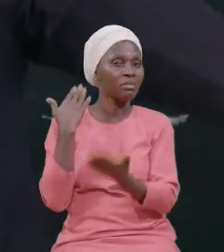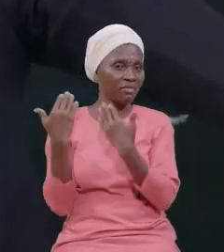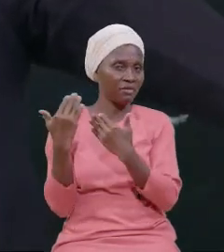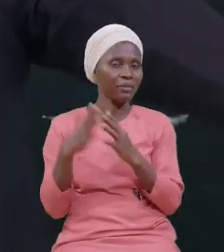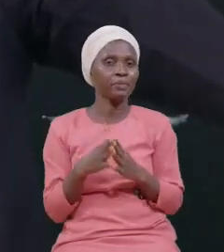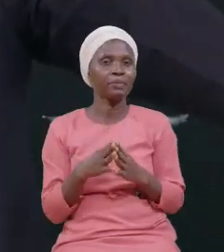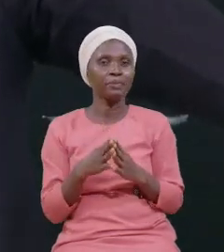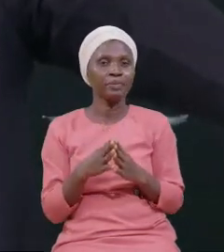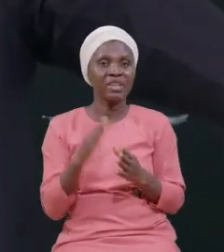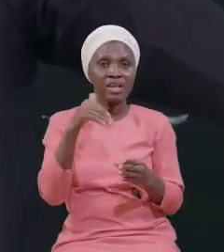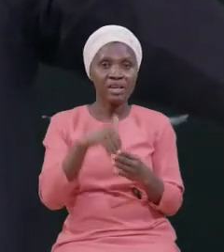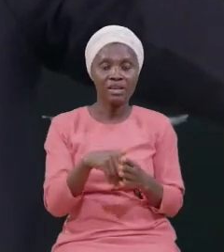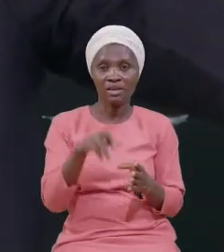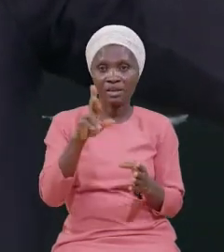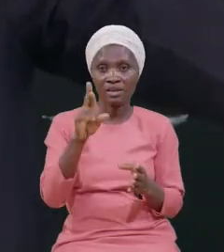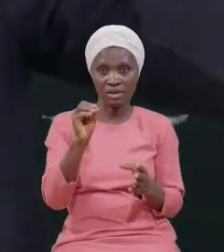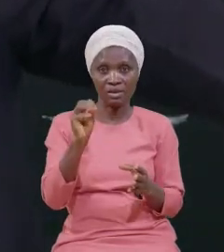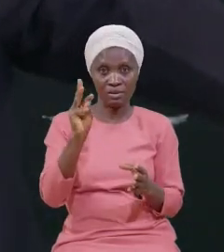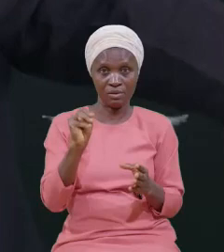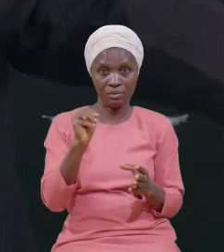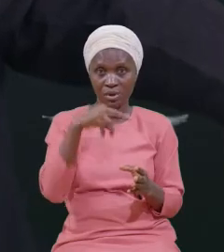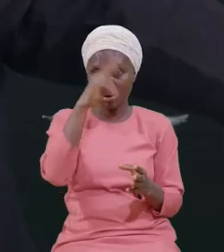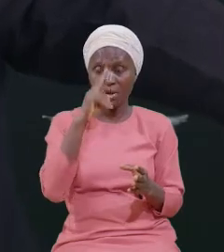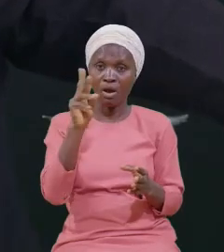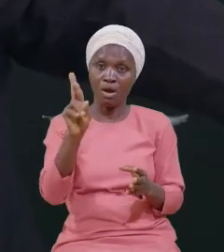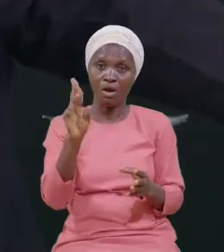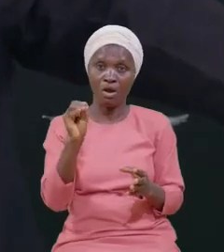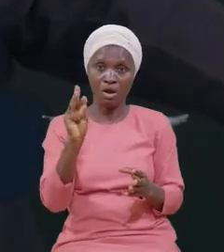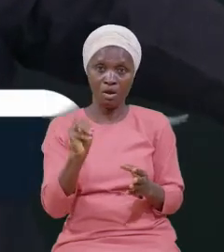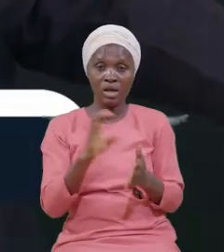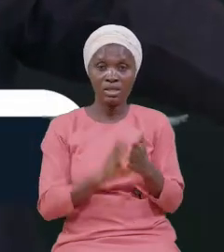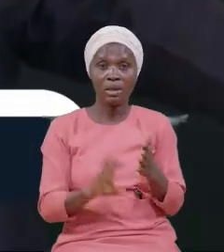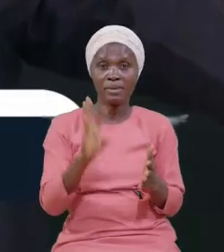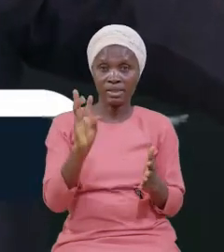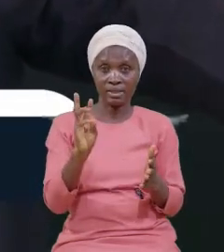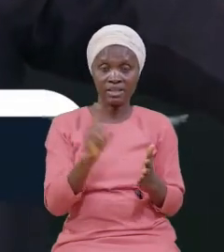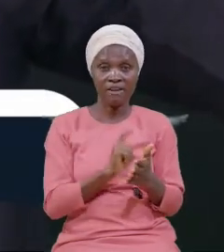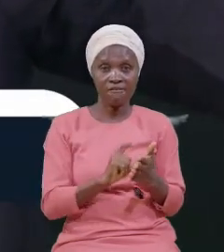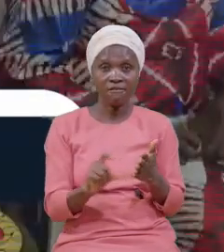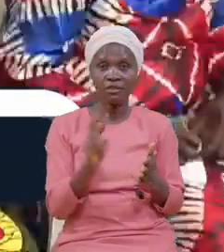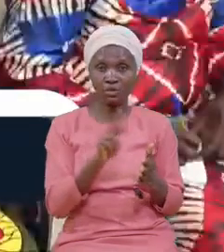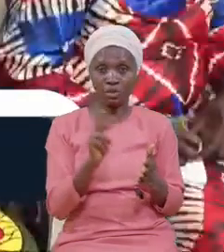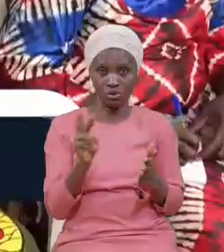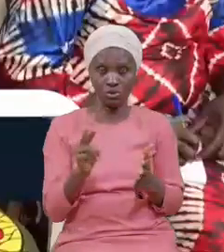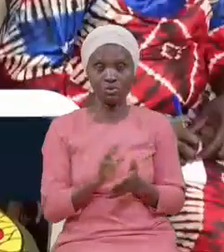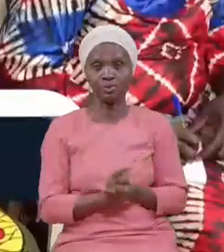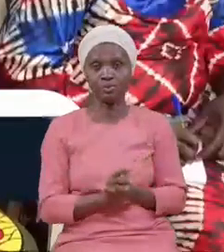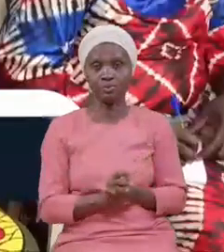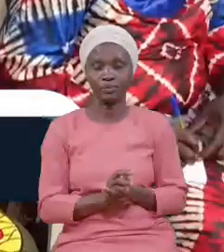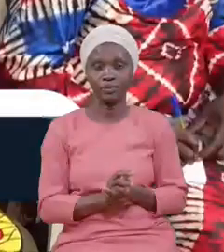Romans chapter 6, reading from verse 22. Romans chapter